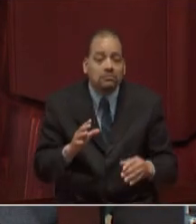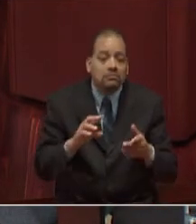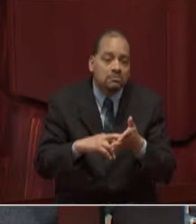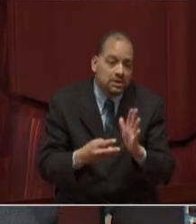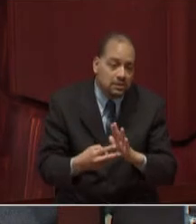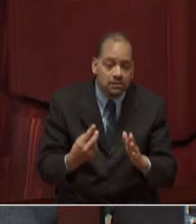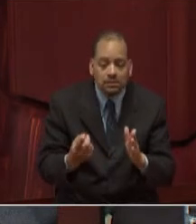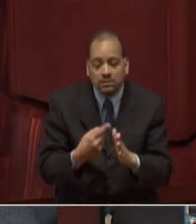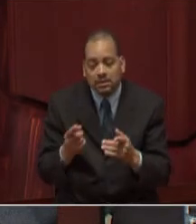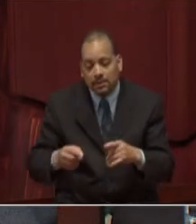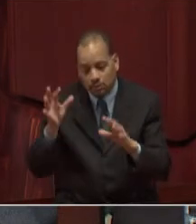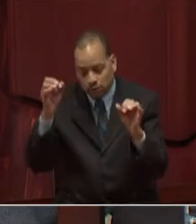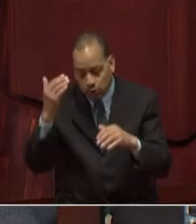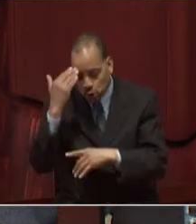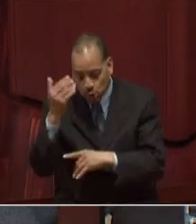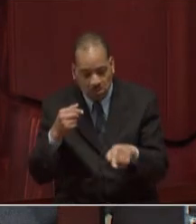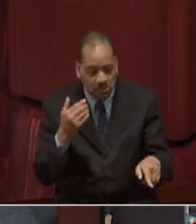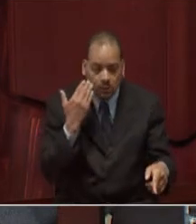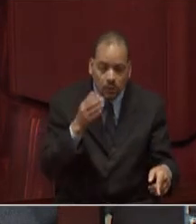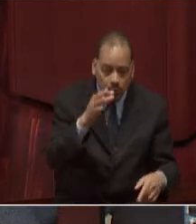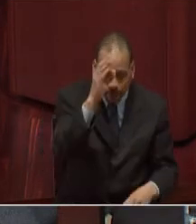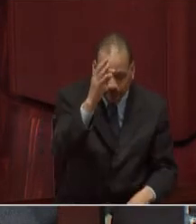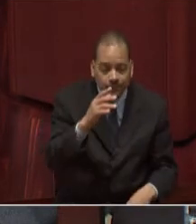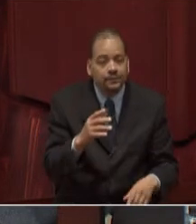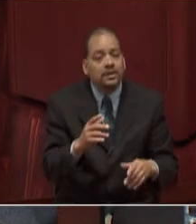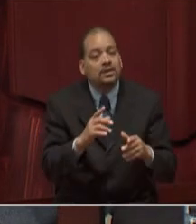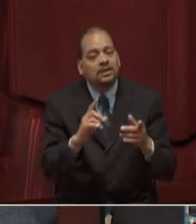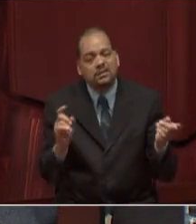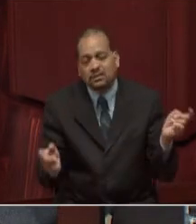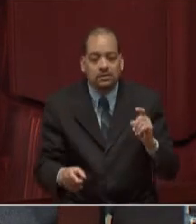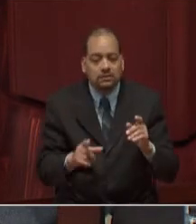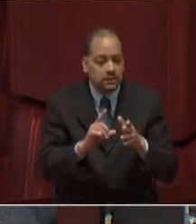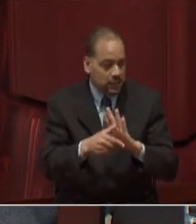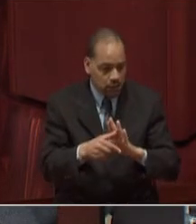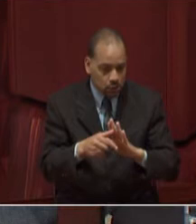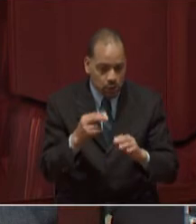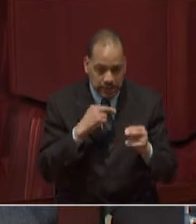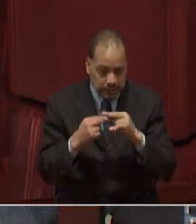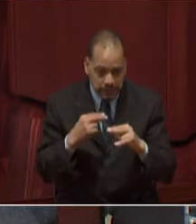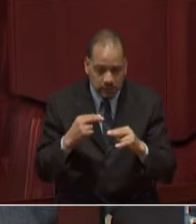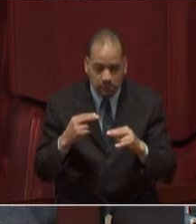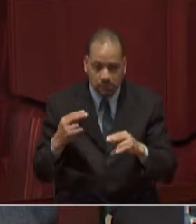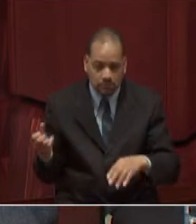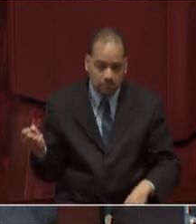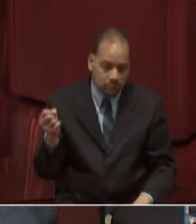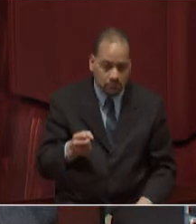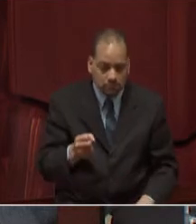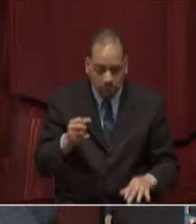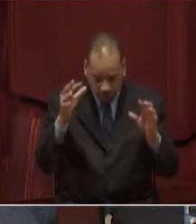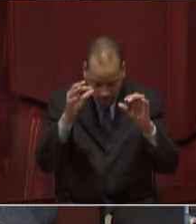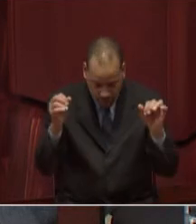major change. And then when President Nixon came in, here was a guy who, as critics